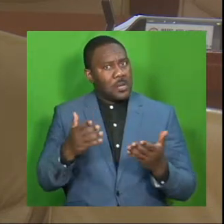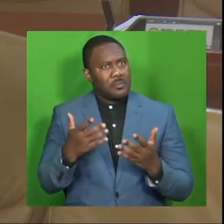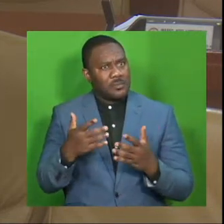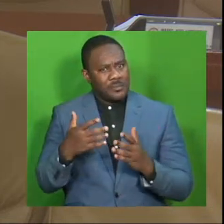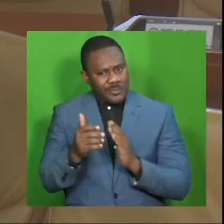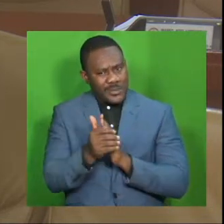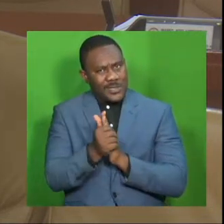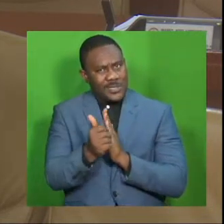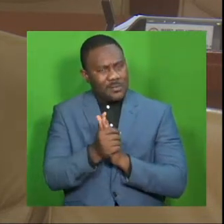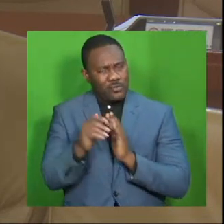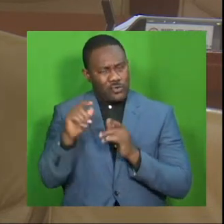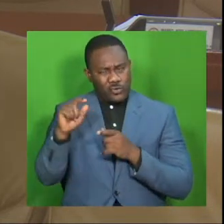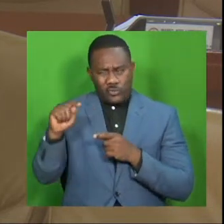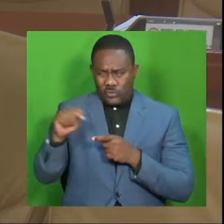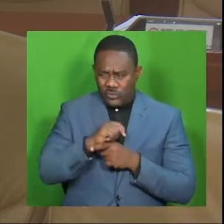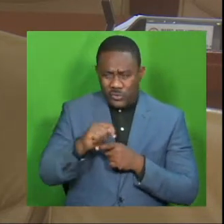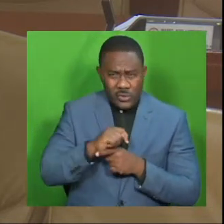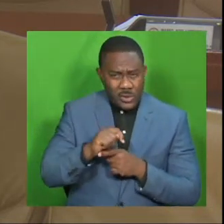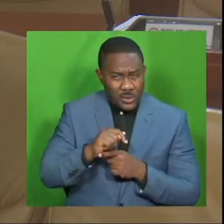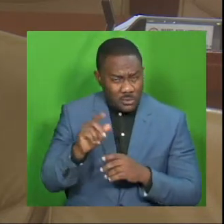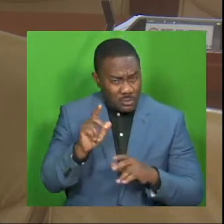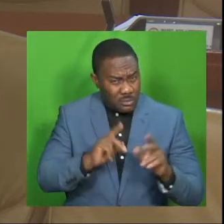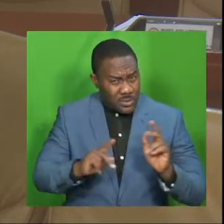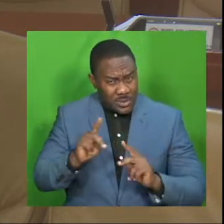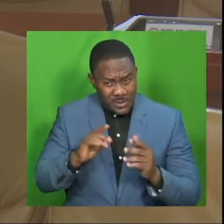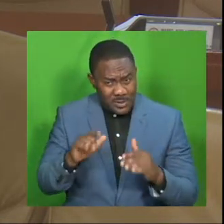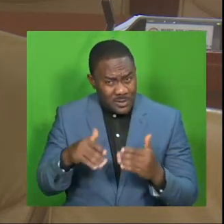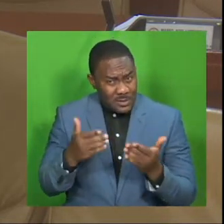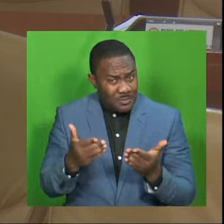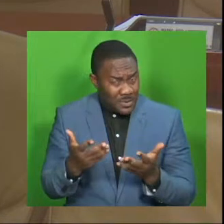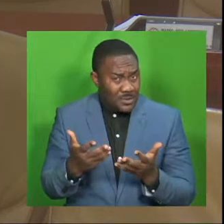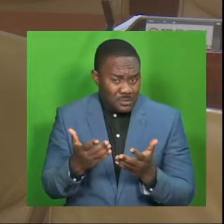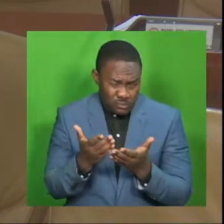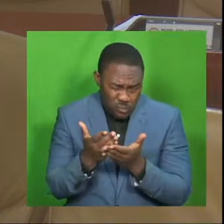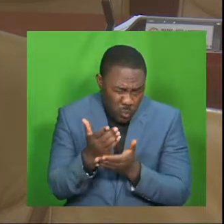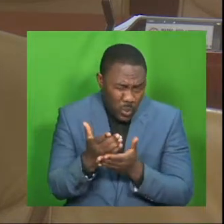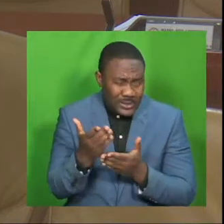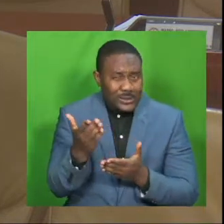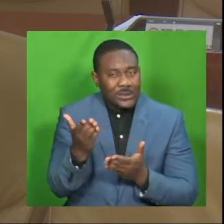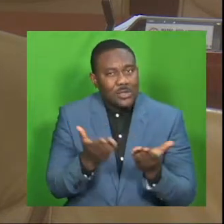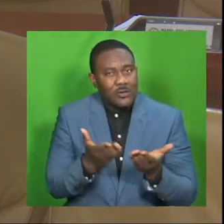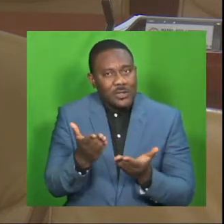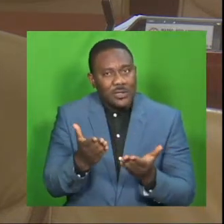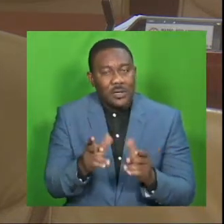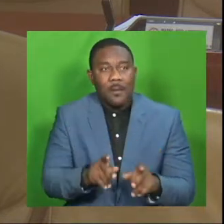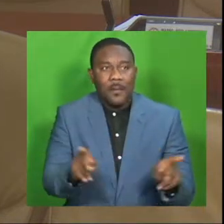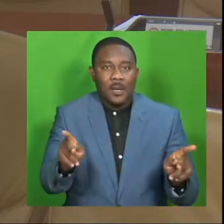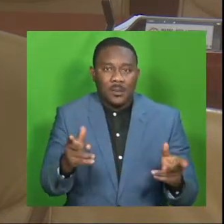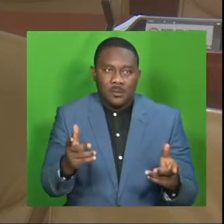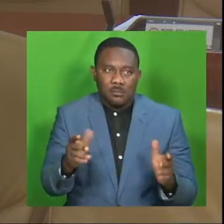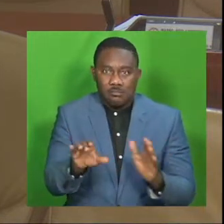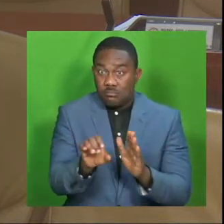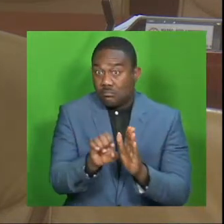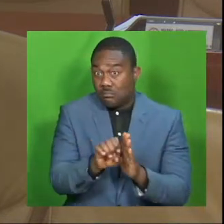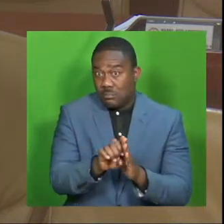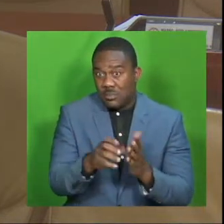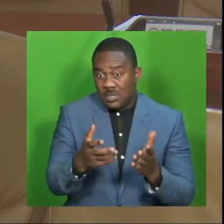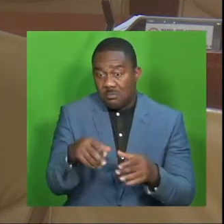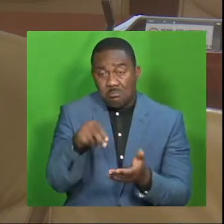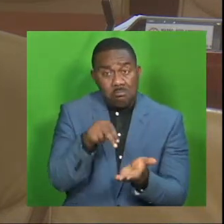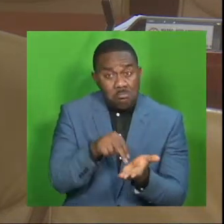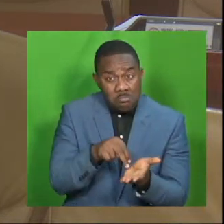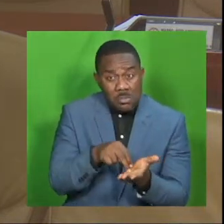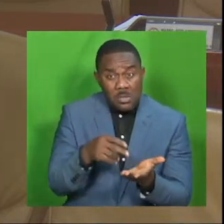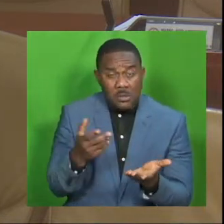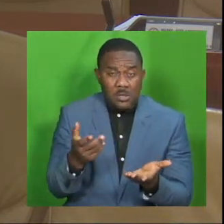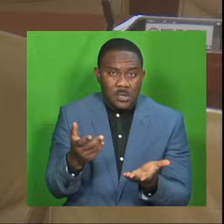of people who are providing critical services to the public, i.e. nurses and maybe